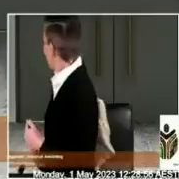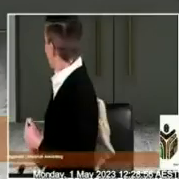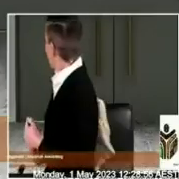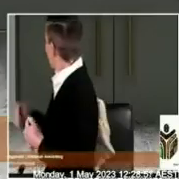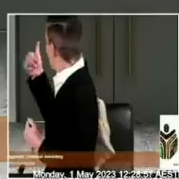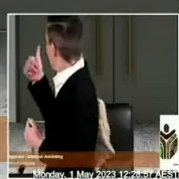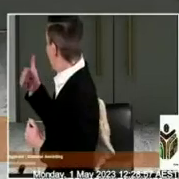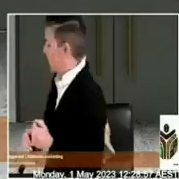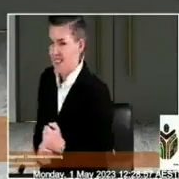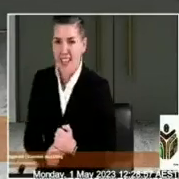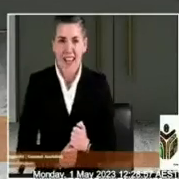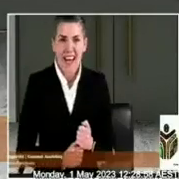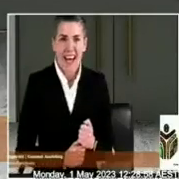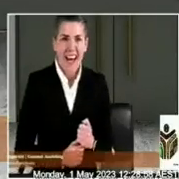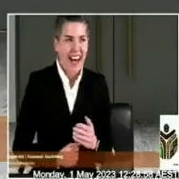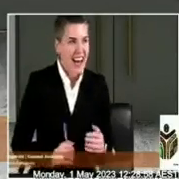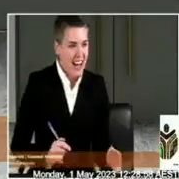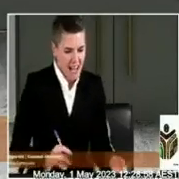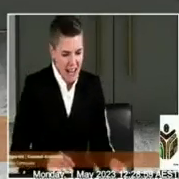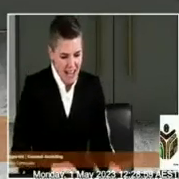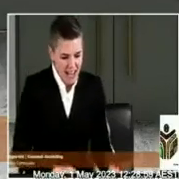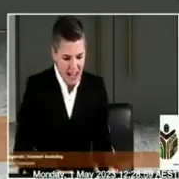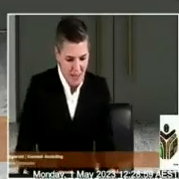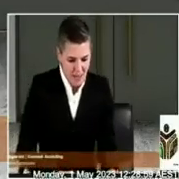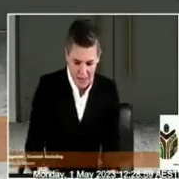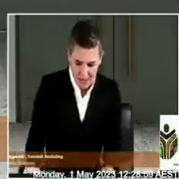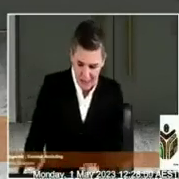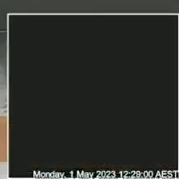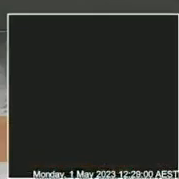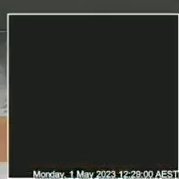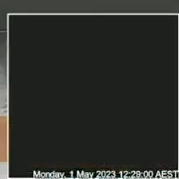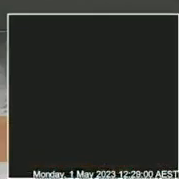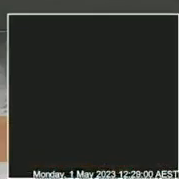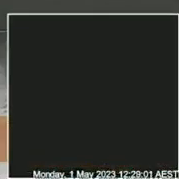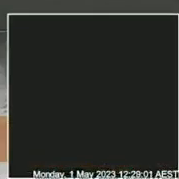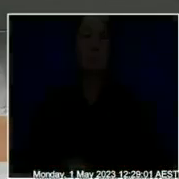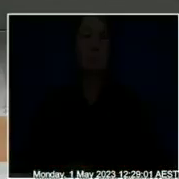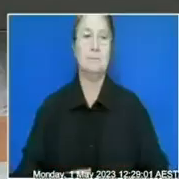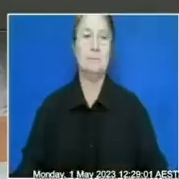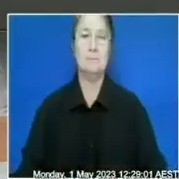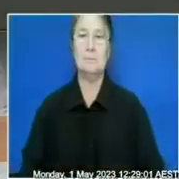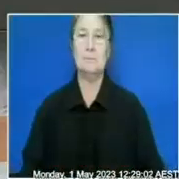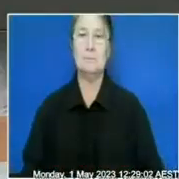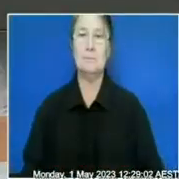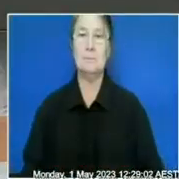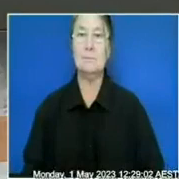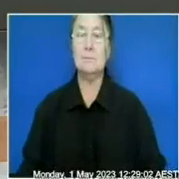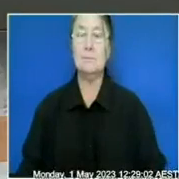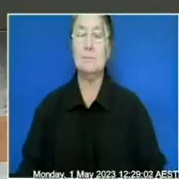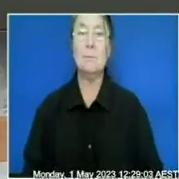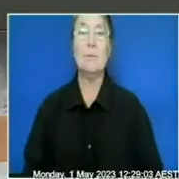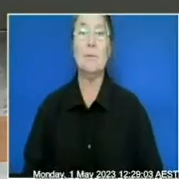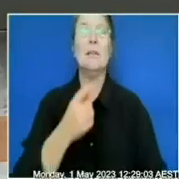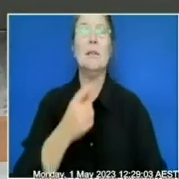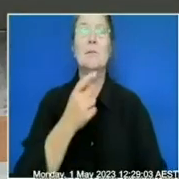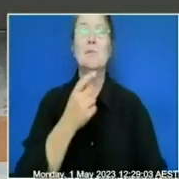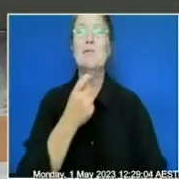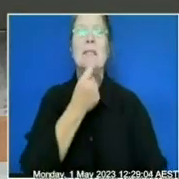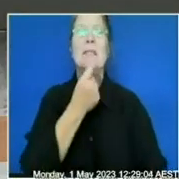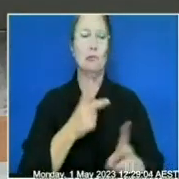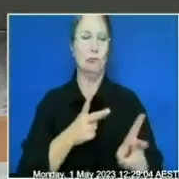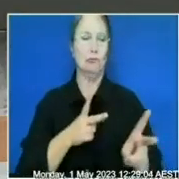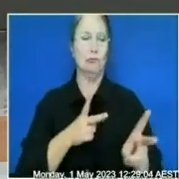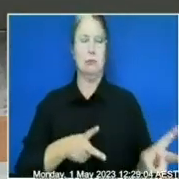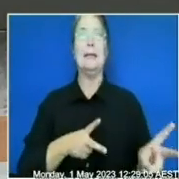We just took a short break to obtain the government response to Coroner McGregor's